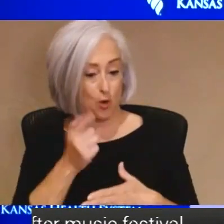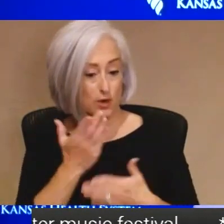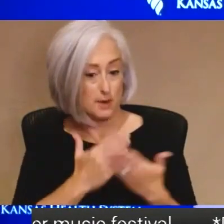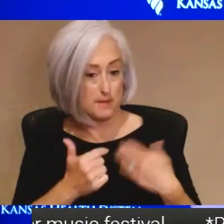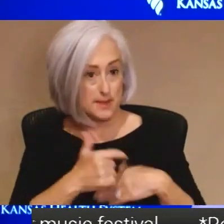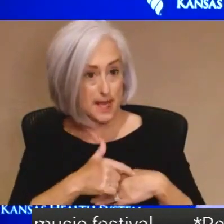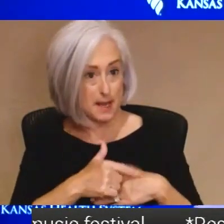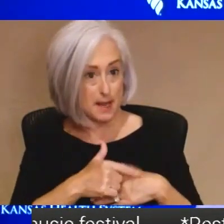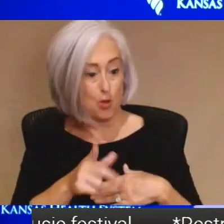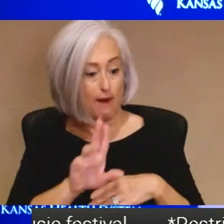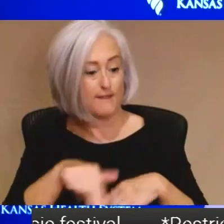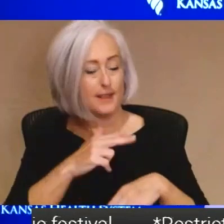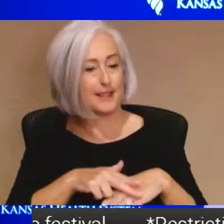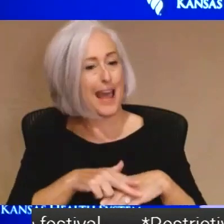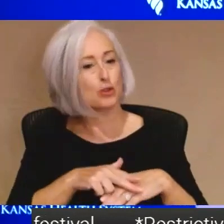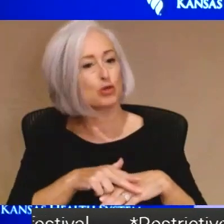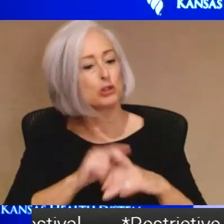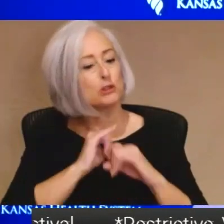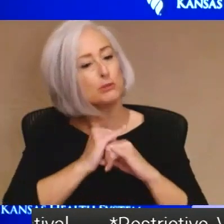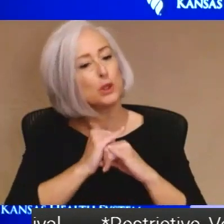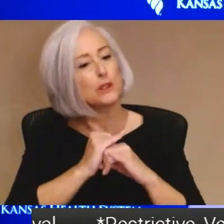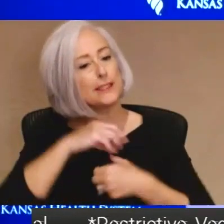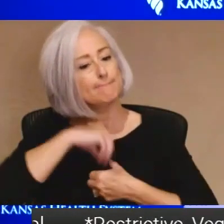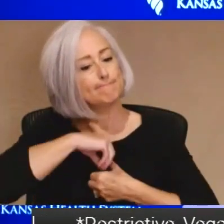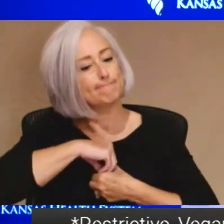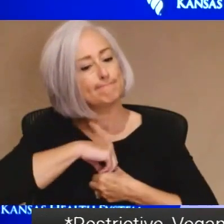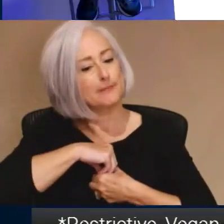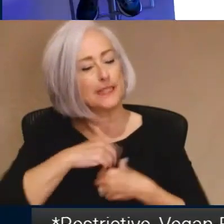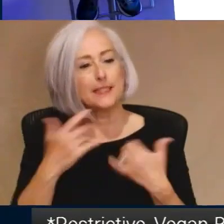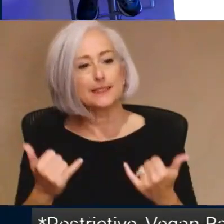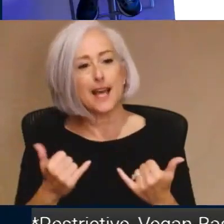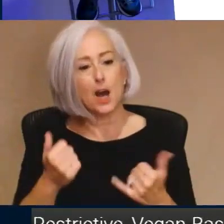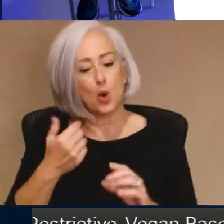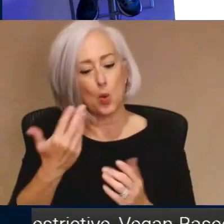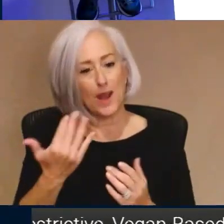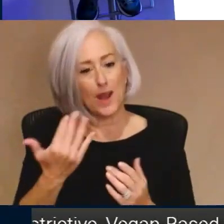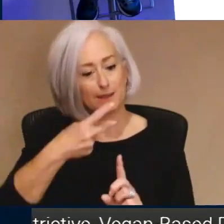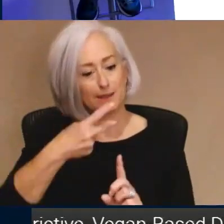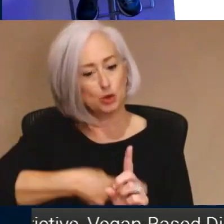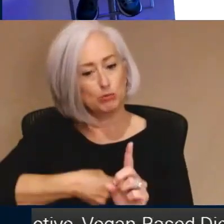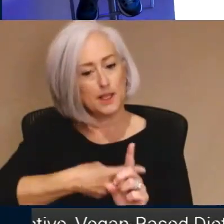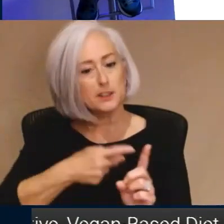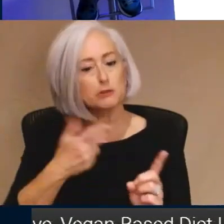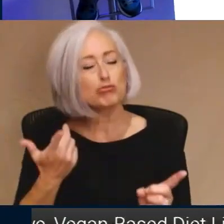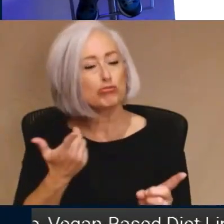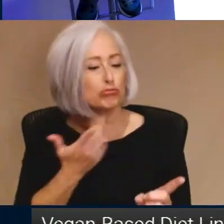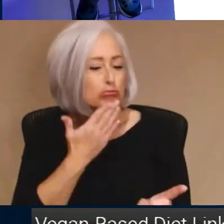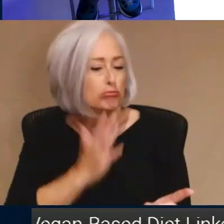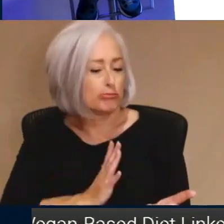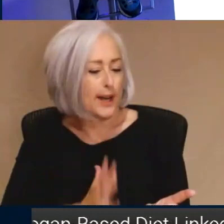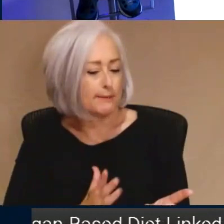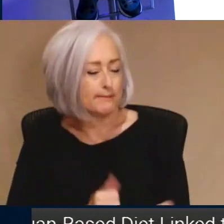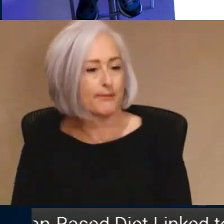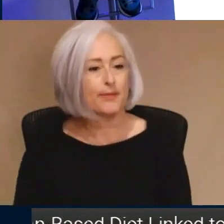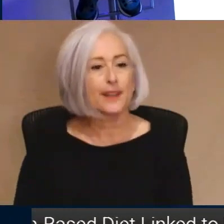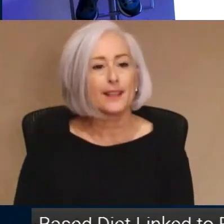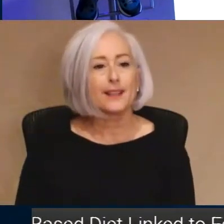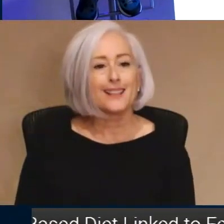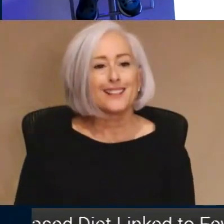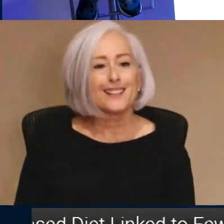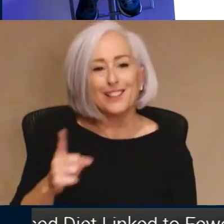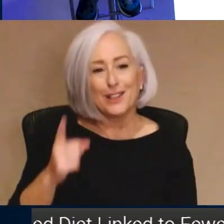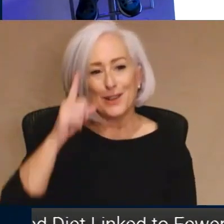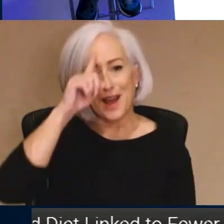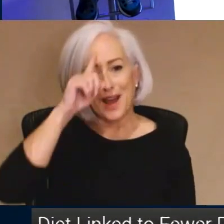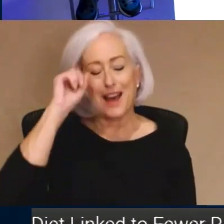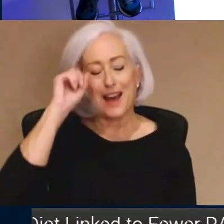boost, and I think waiting for a couple months is reasonable. All right. I'm going to get to final thoughts with Dr. Hawkinson. I have to say you have a big fan.